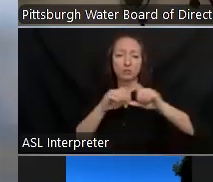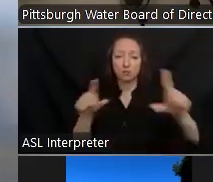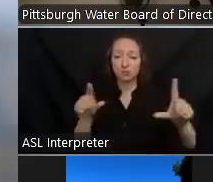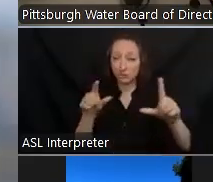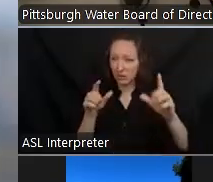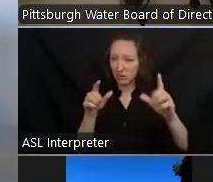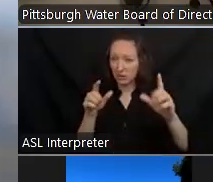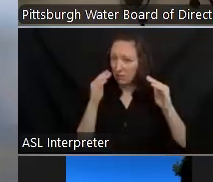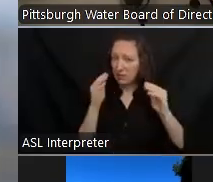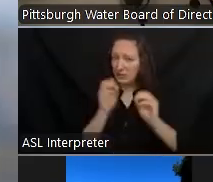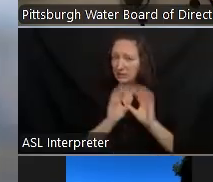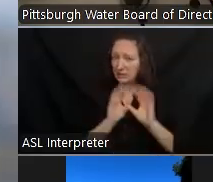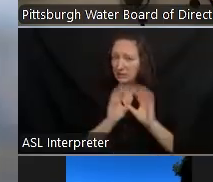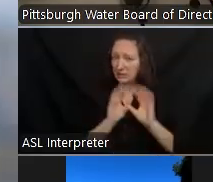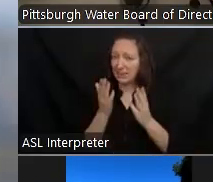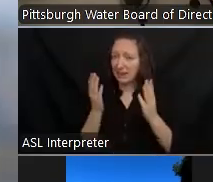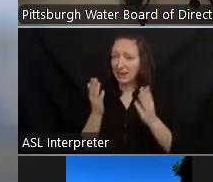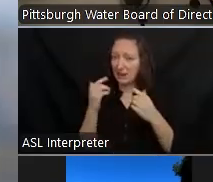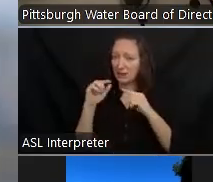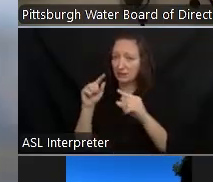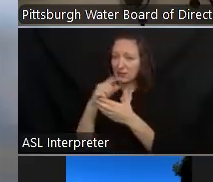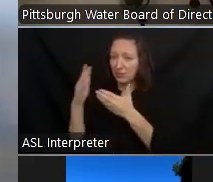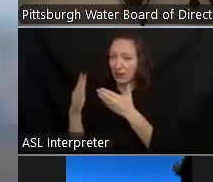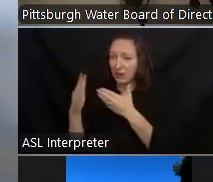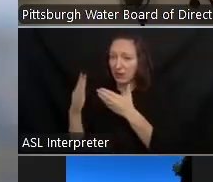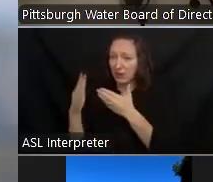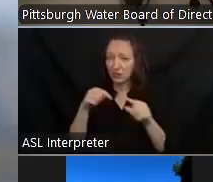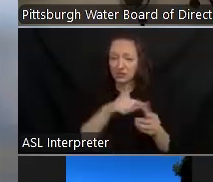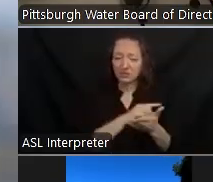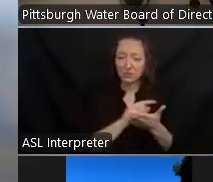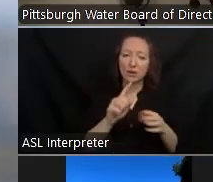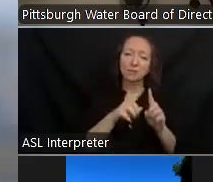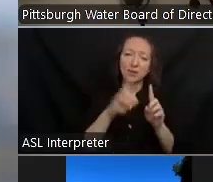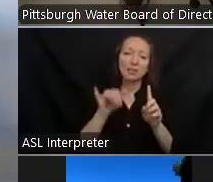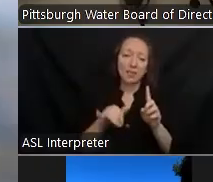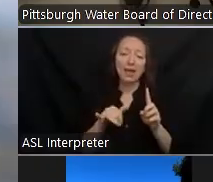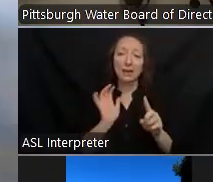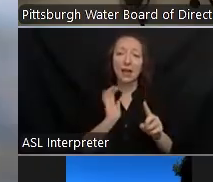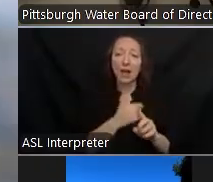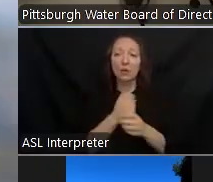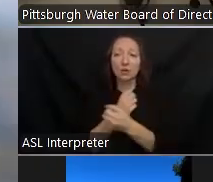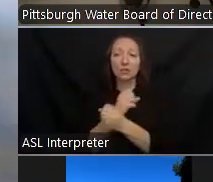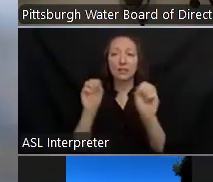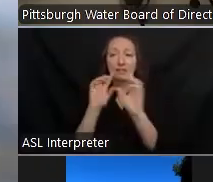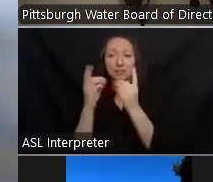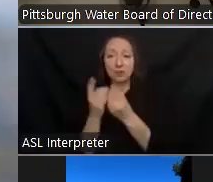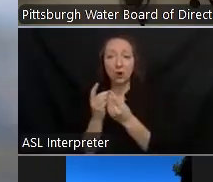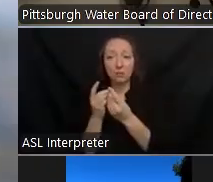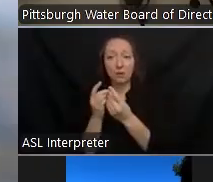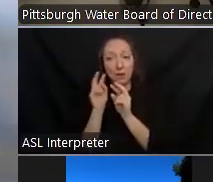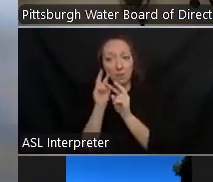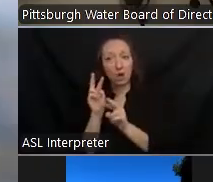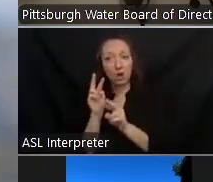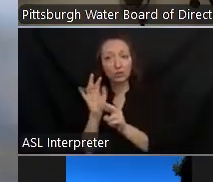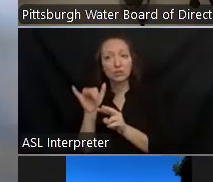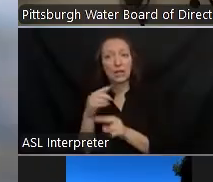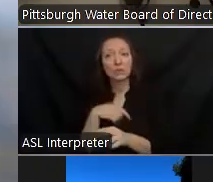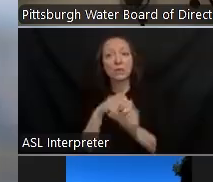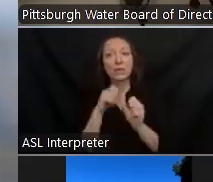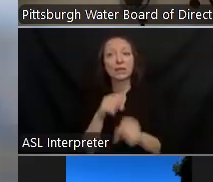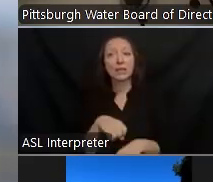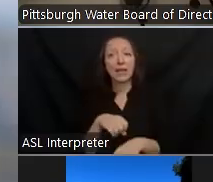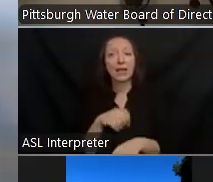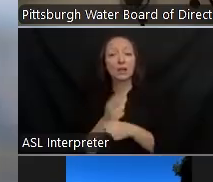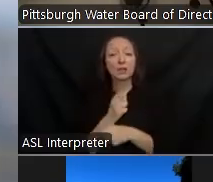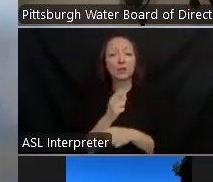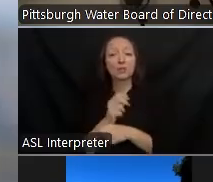here mainly through the weekend and this week. But that is something that our safety department follows. We do have access to the air quality app that the